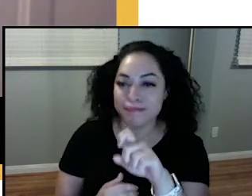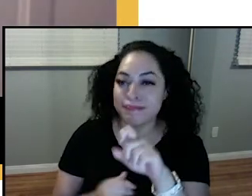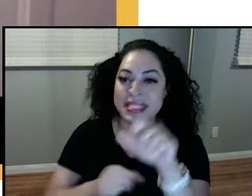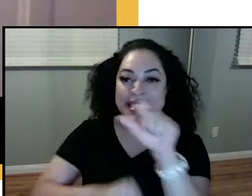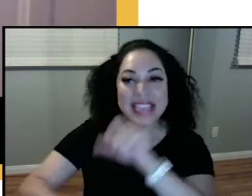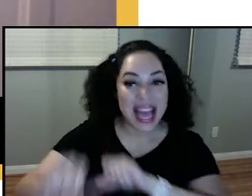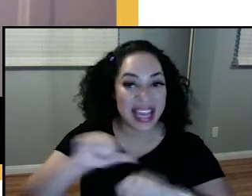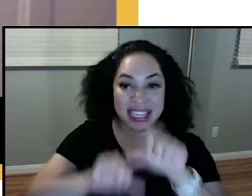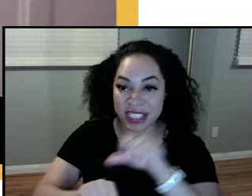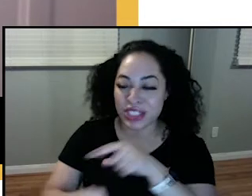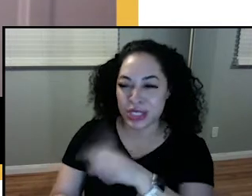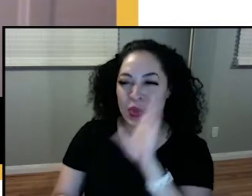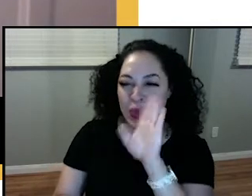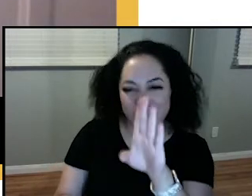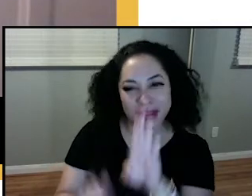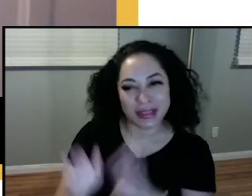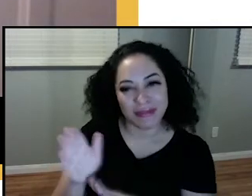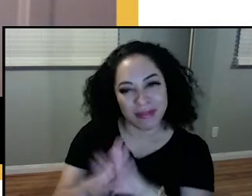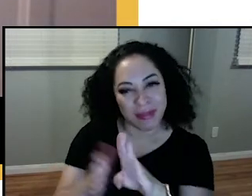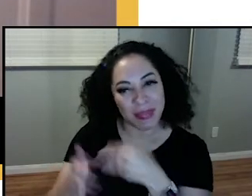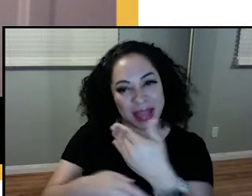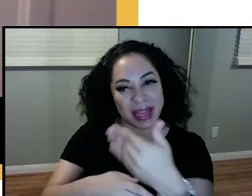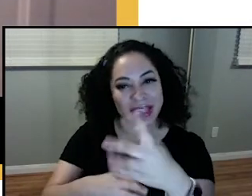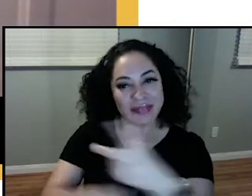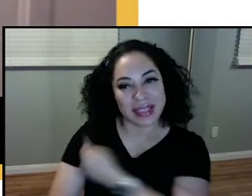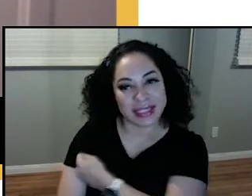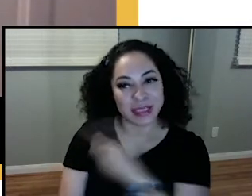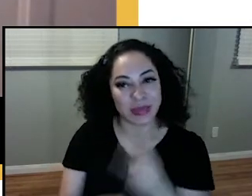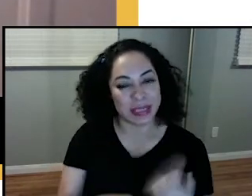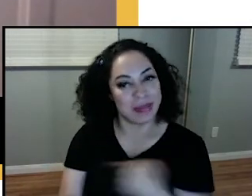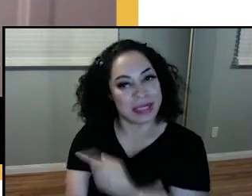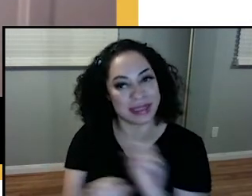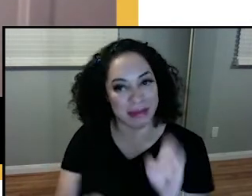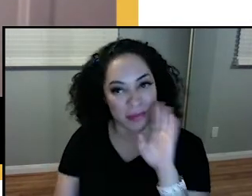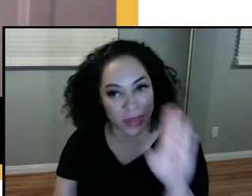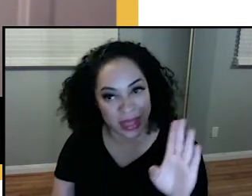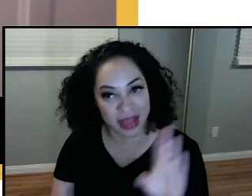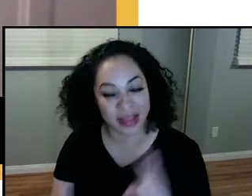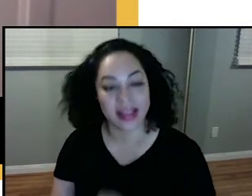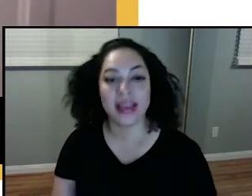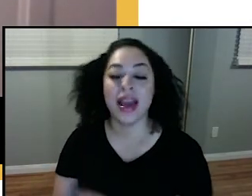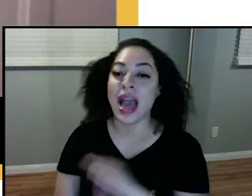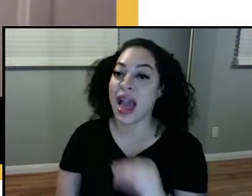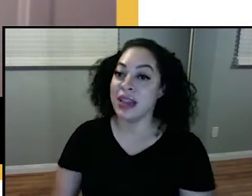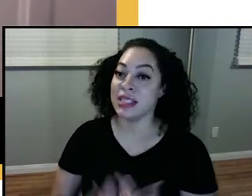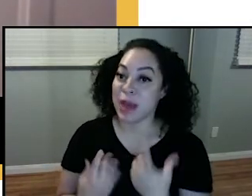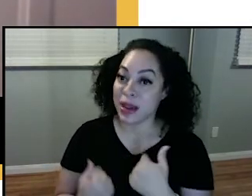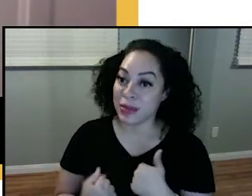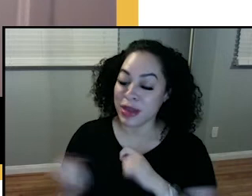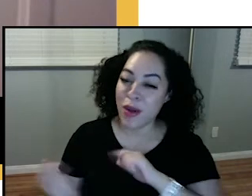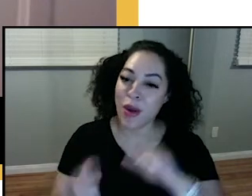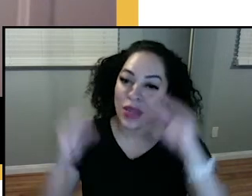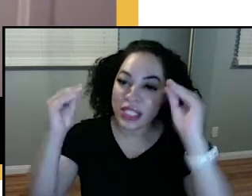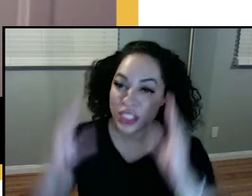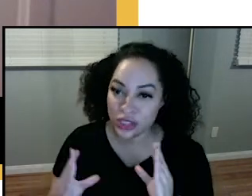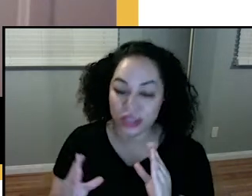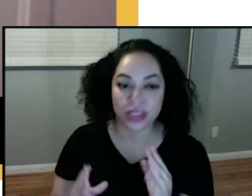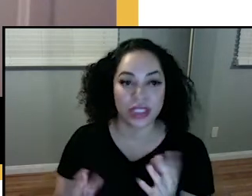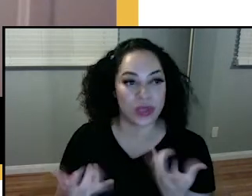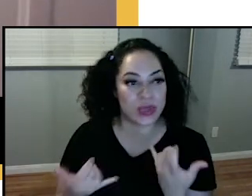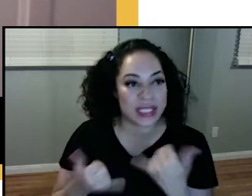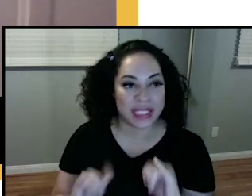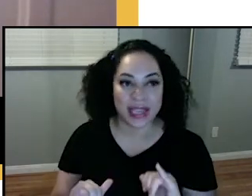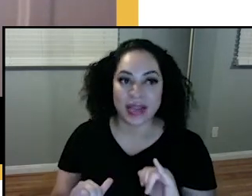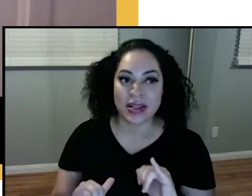science, she's gonna go and create the next vaccine that's gonna keep us all safe. I was inspired by the educators who don't let